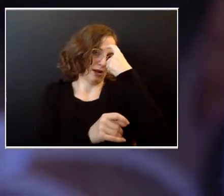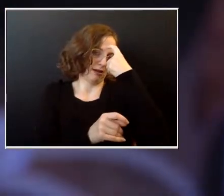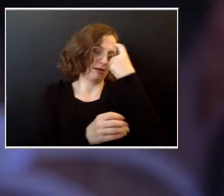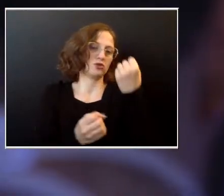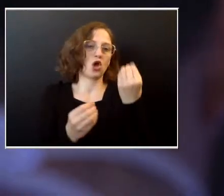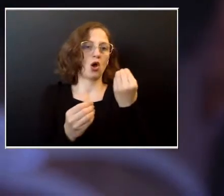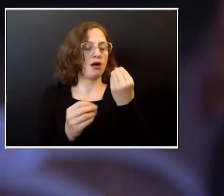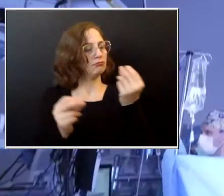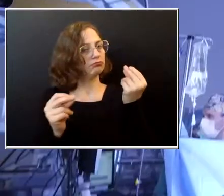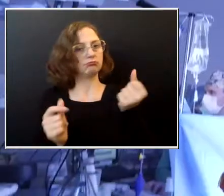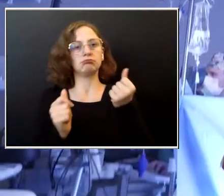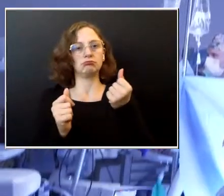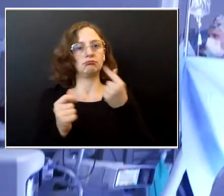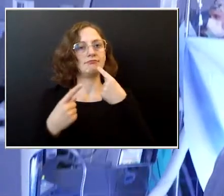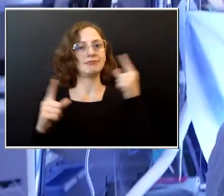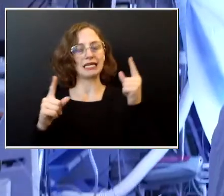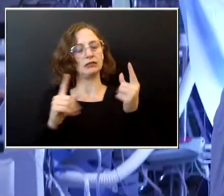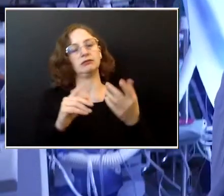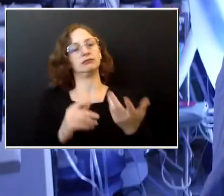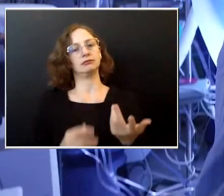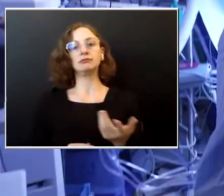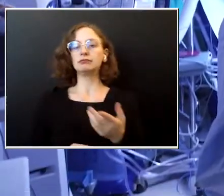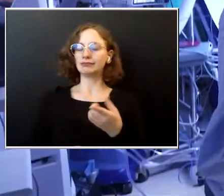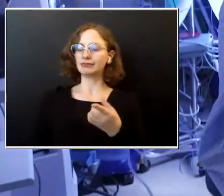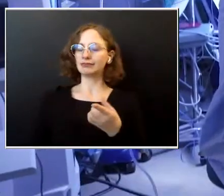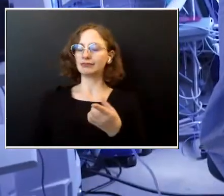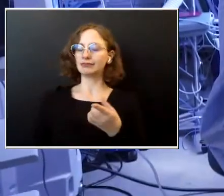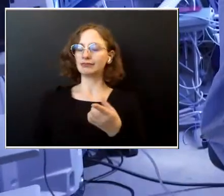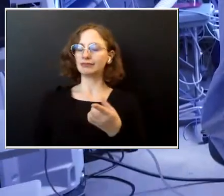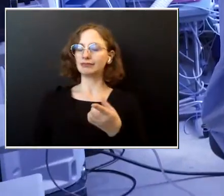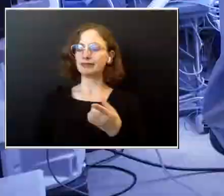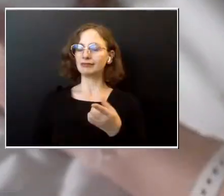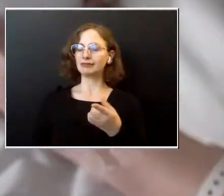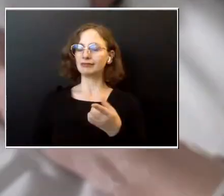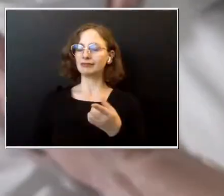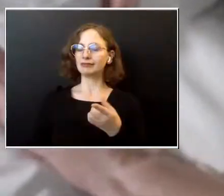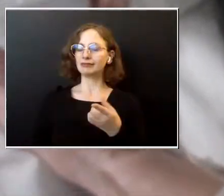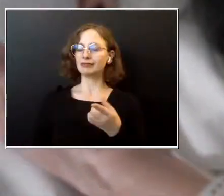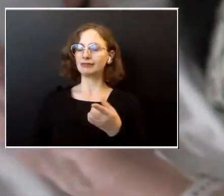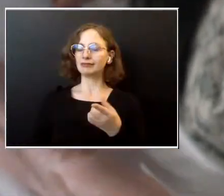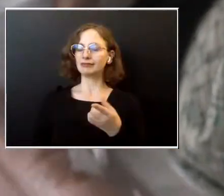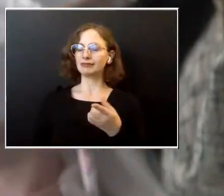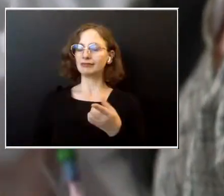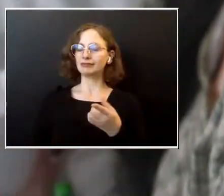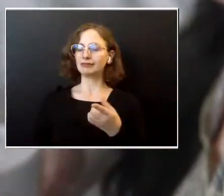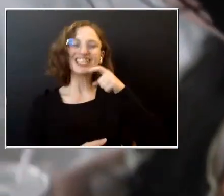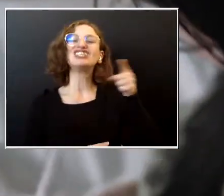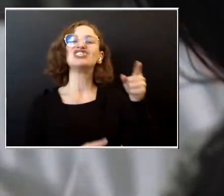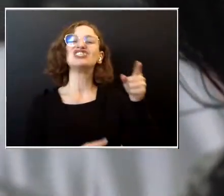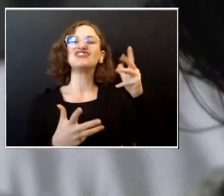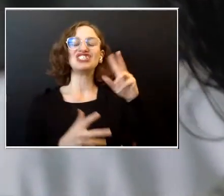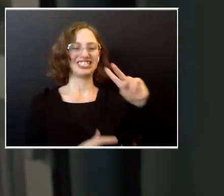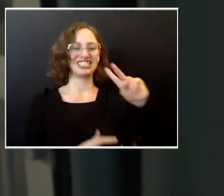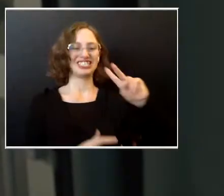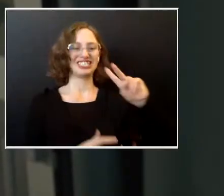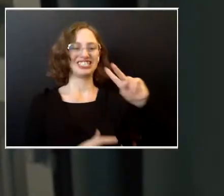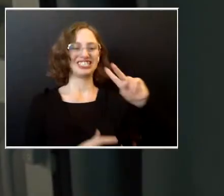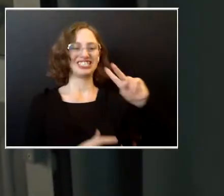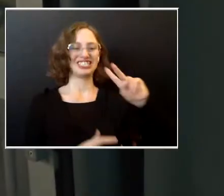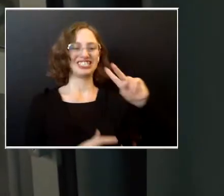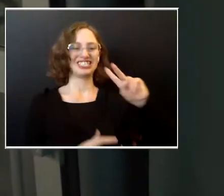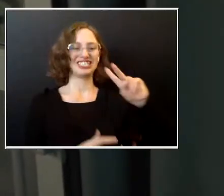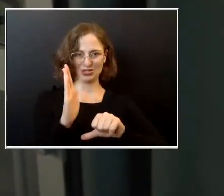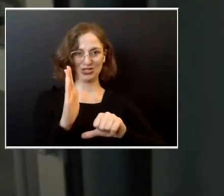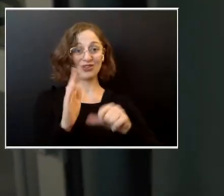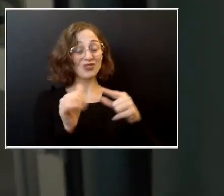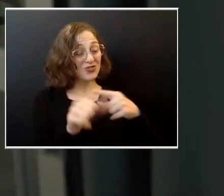I trusted him. Nerissa just had her second successful surgery. For the first time in years, she's looking forward to turning